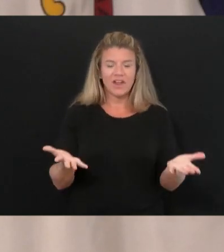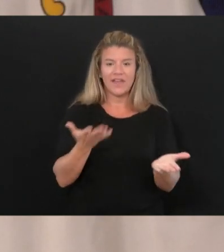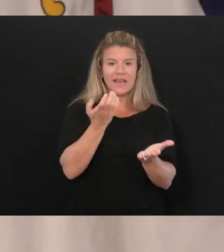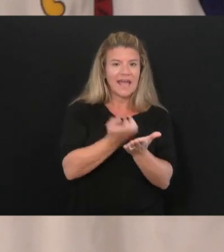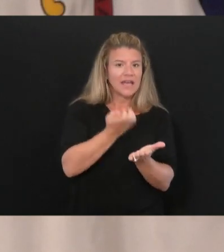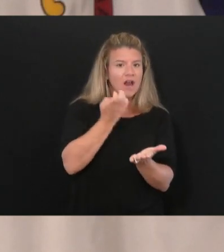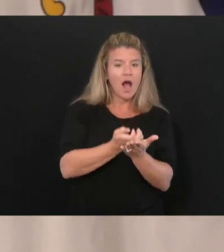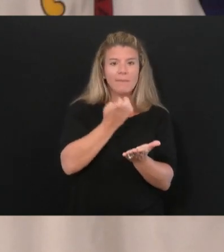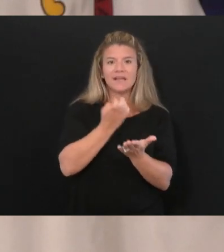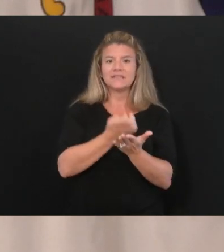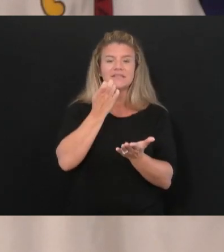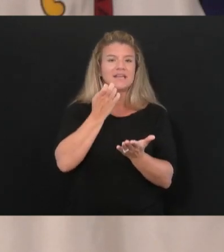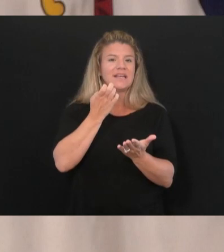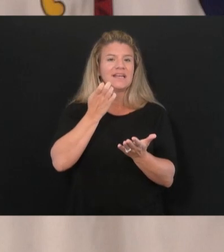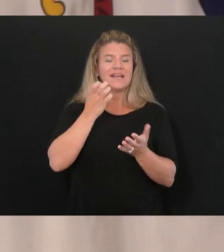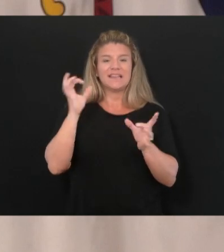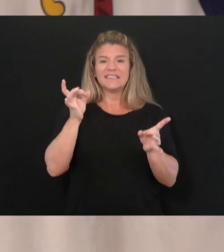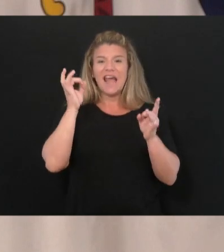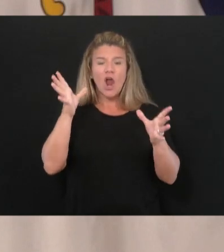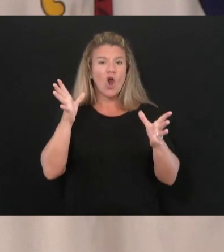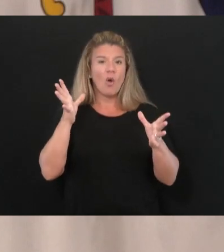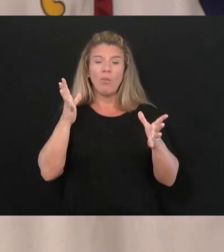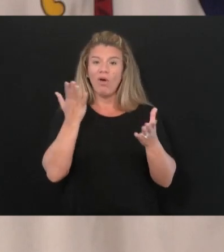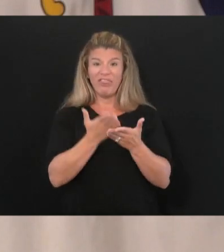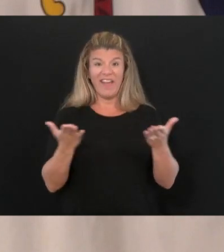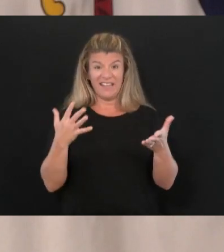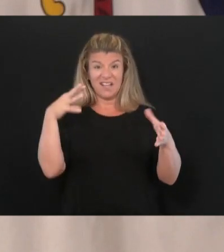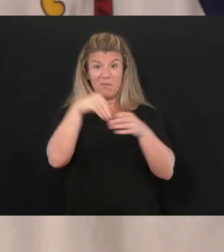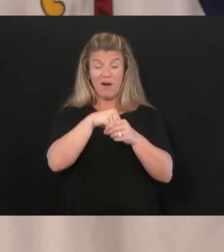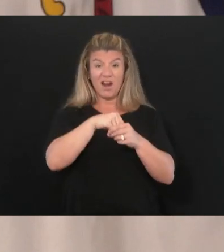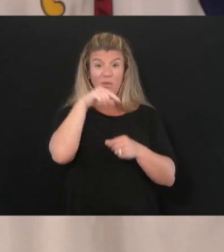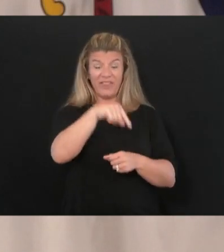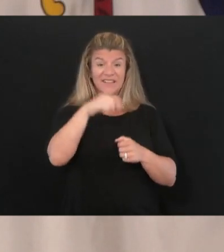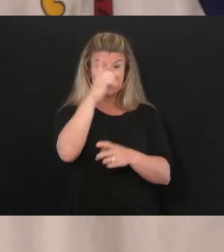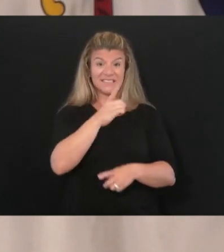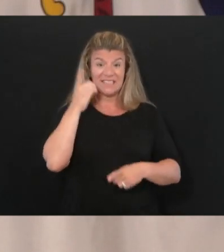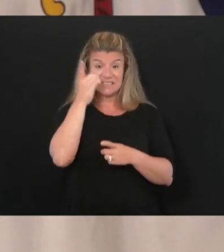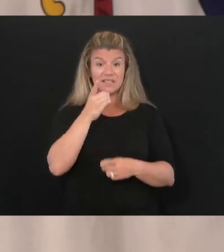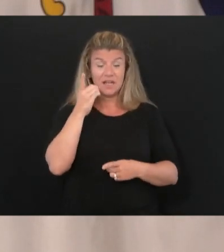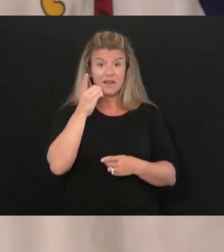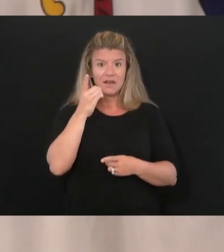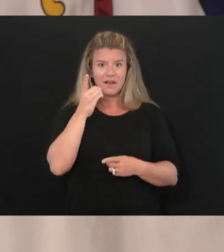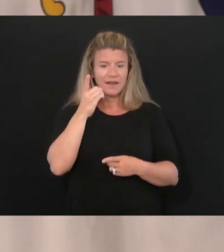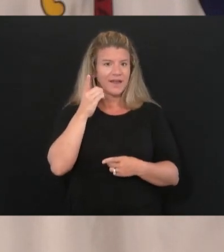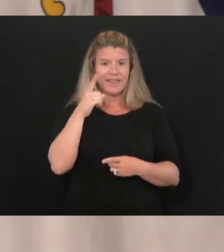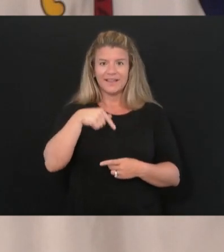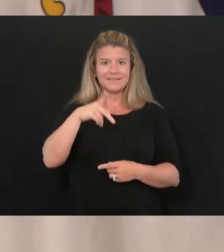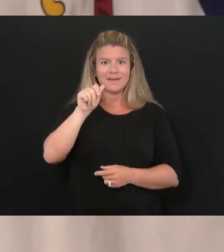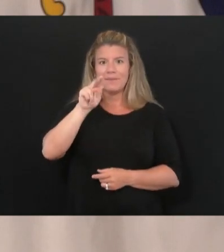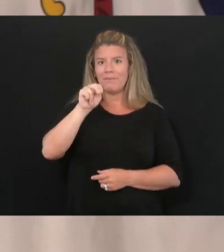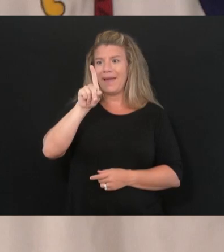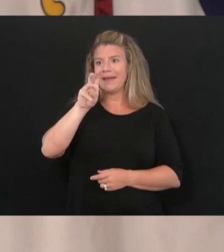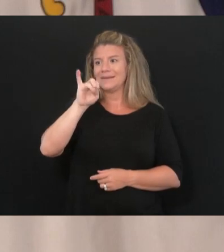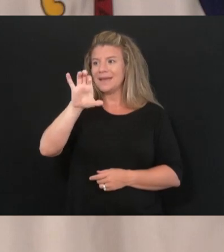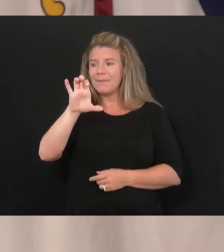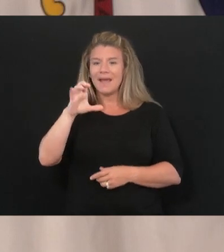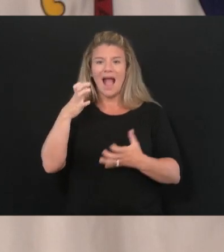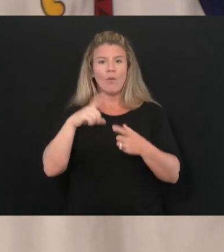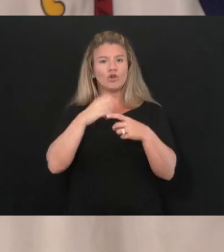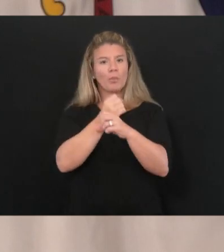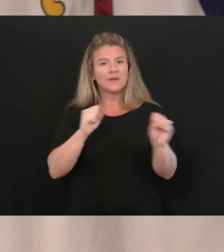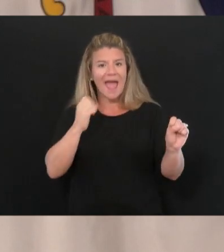situation and all the terrible parts of this thing from the standpoint of the dreaded pandemic and trying to protect